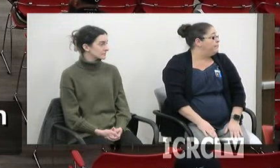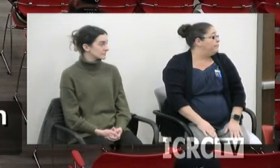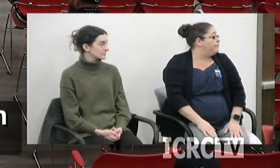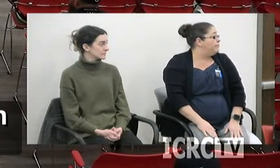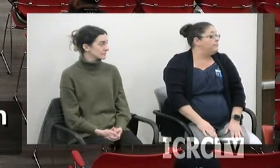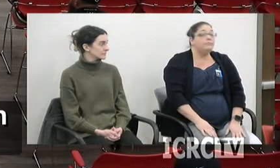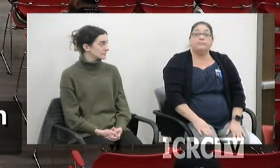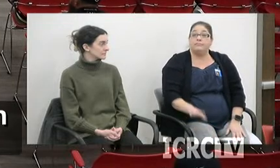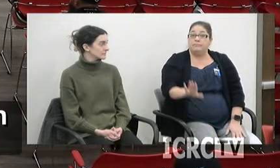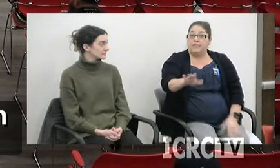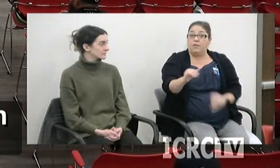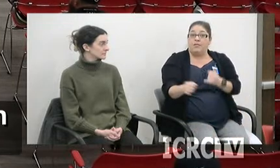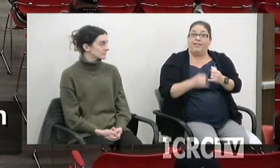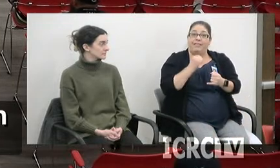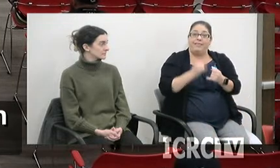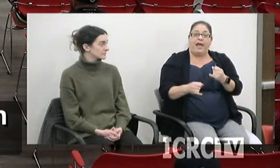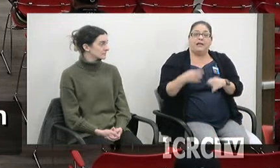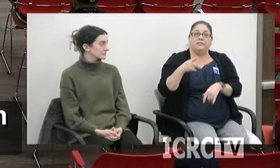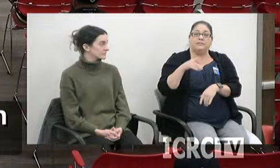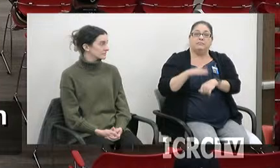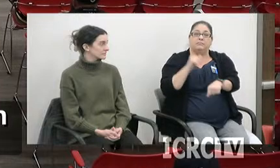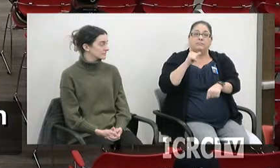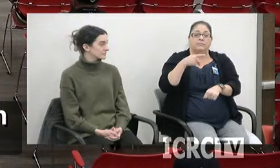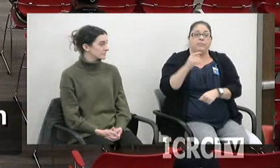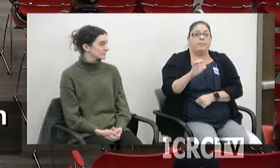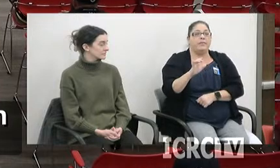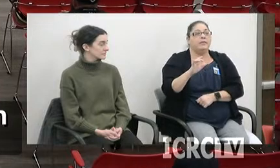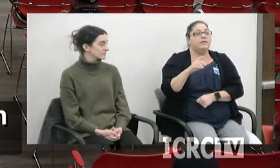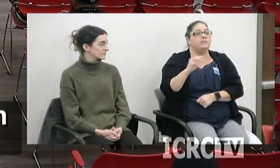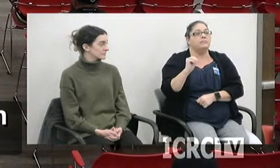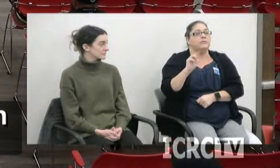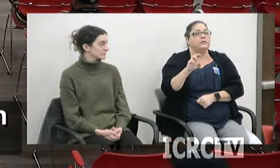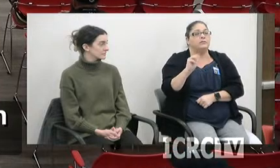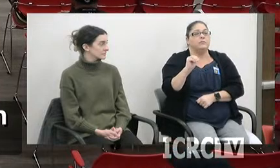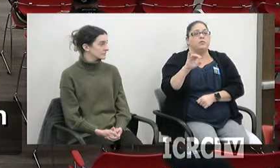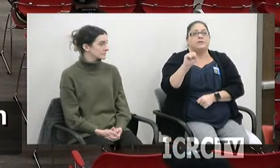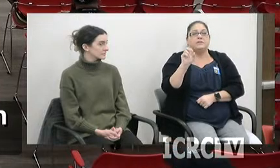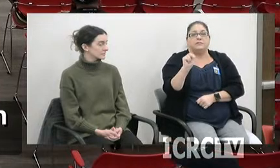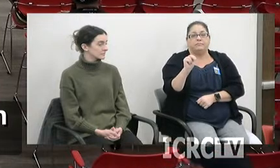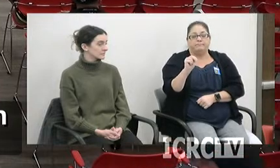Our last public participation is Mr. Morris Linzicki.